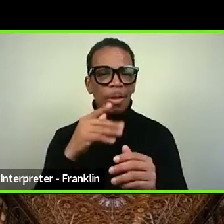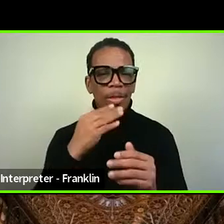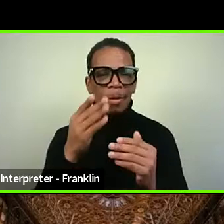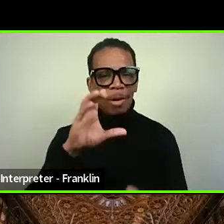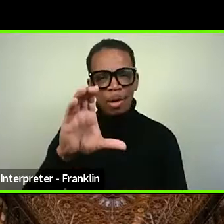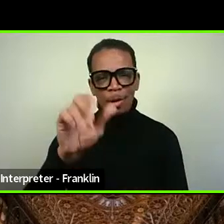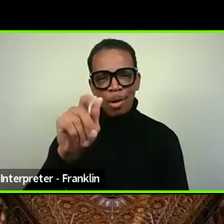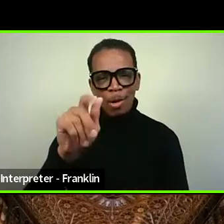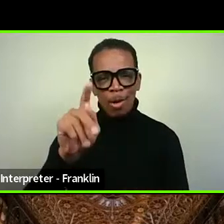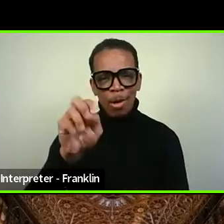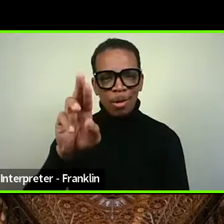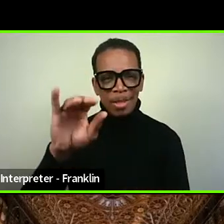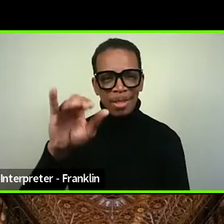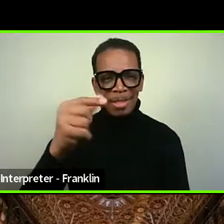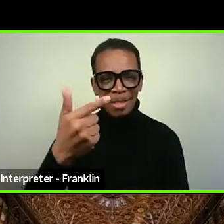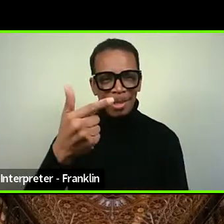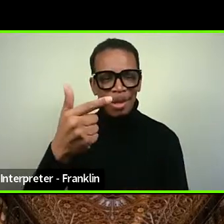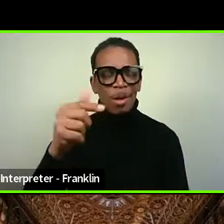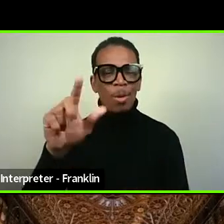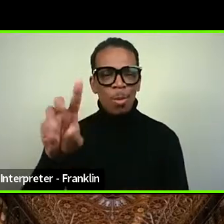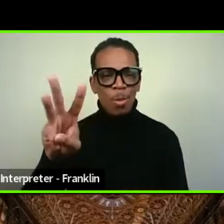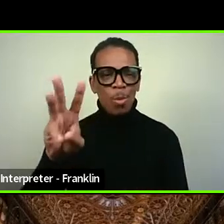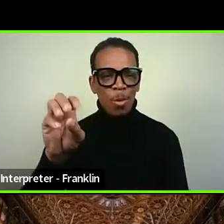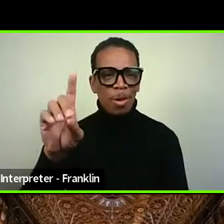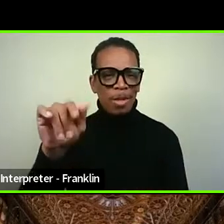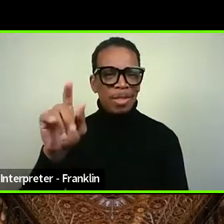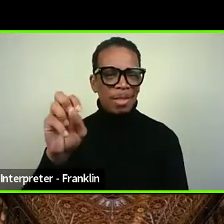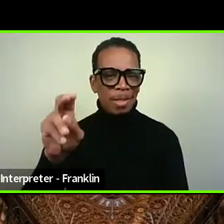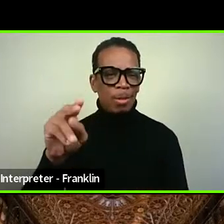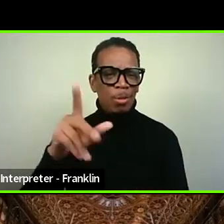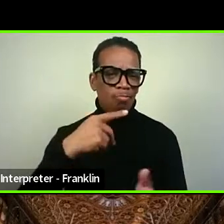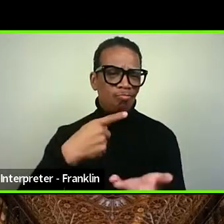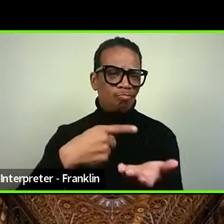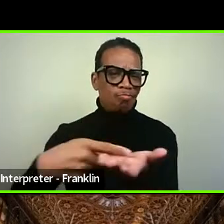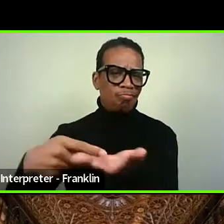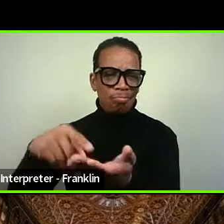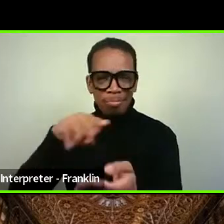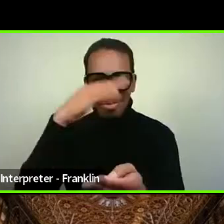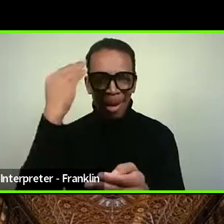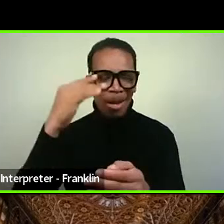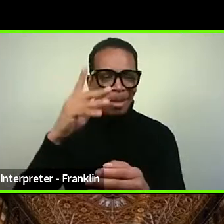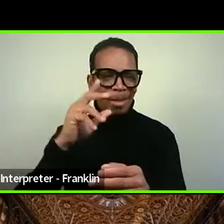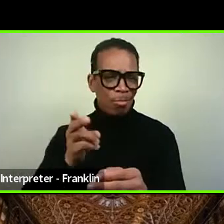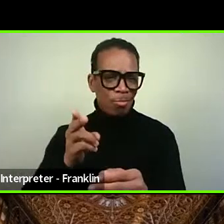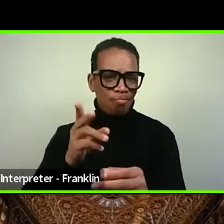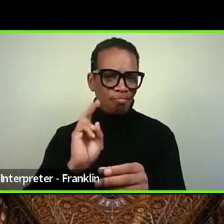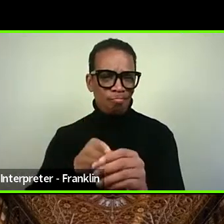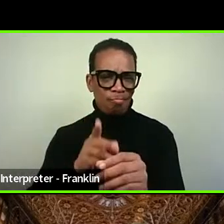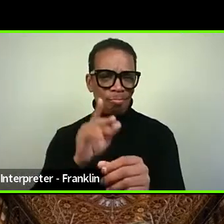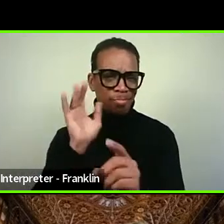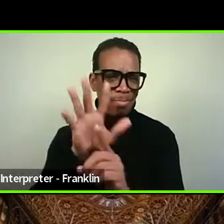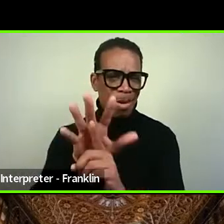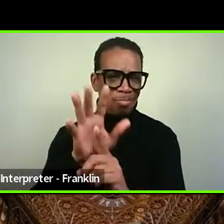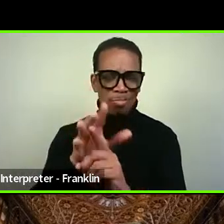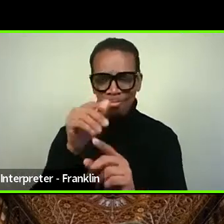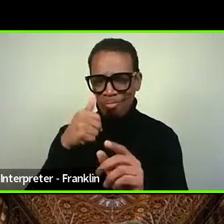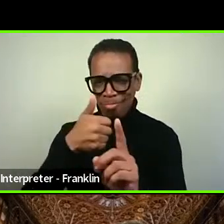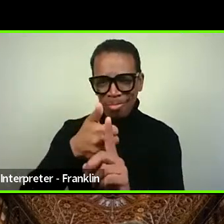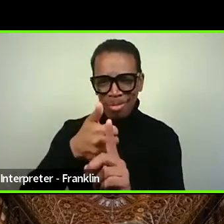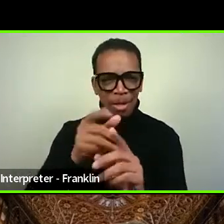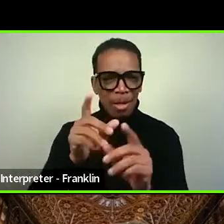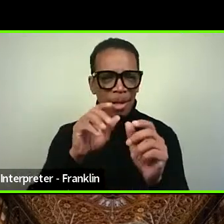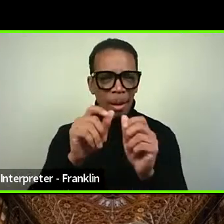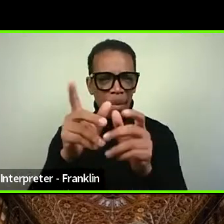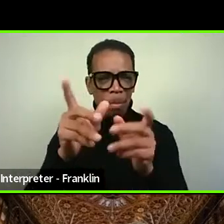the historian who brings all issues around Black history to the forefront and gives us this perspective and